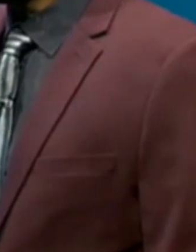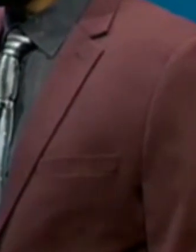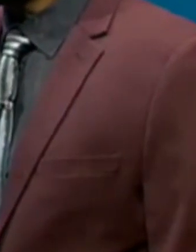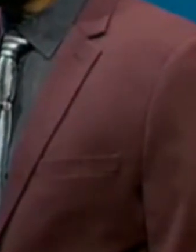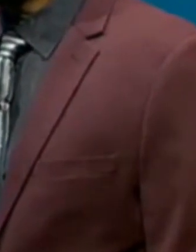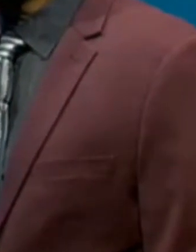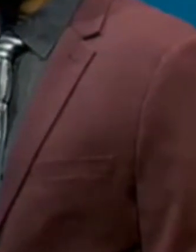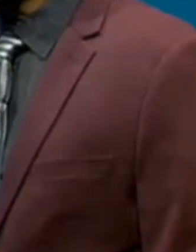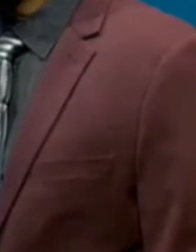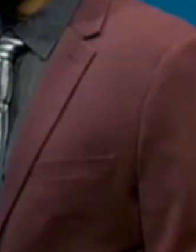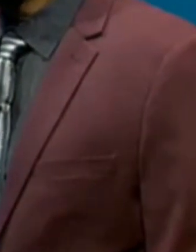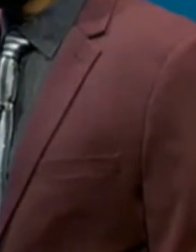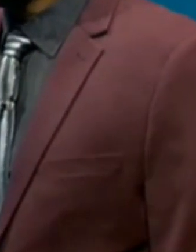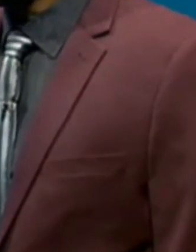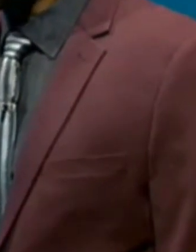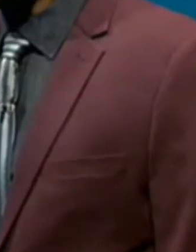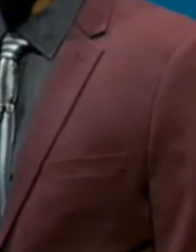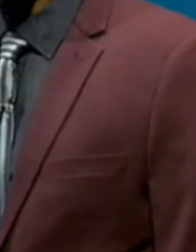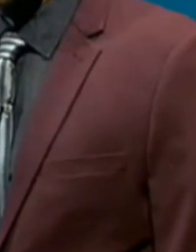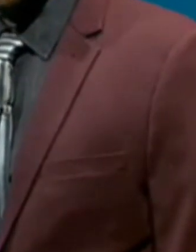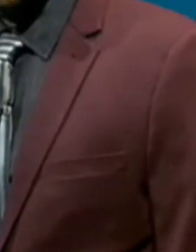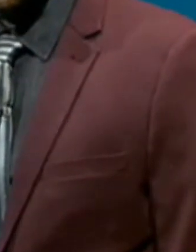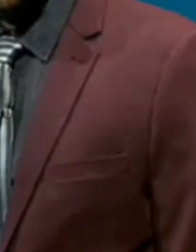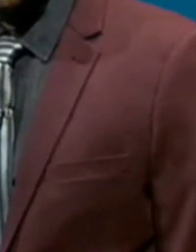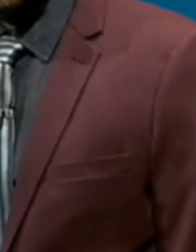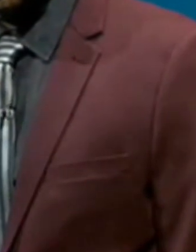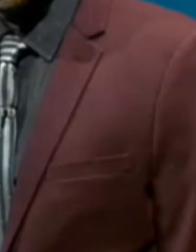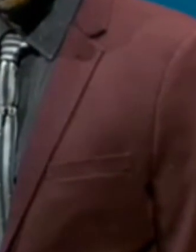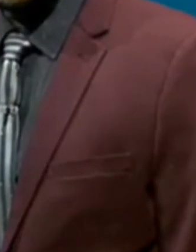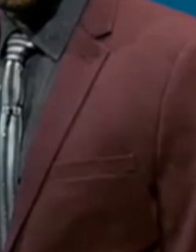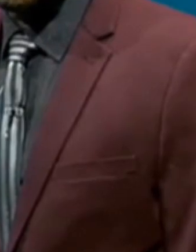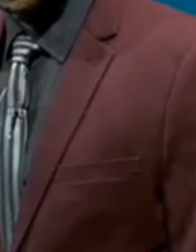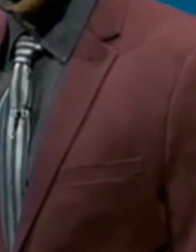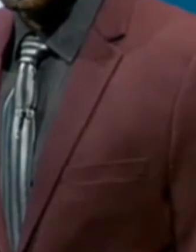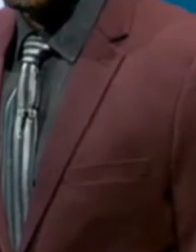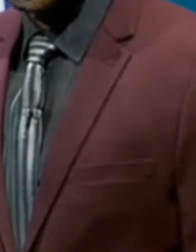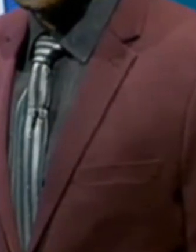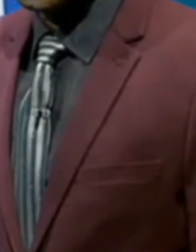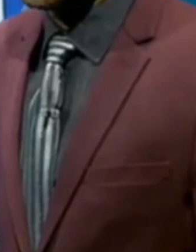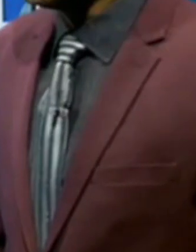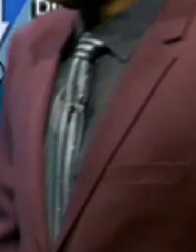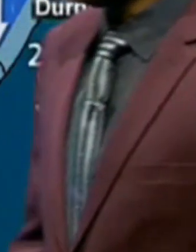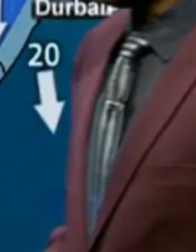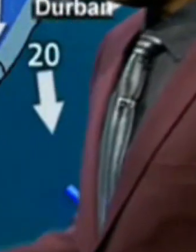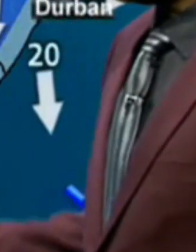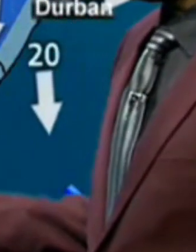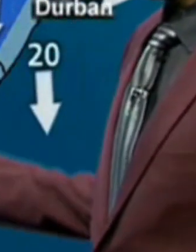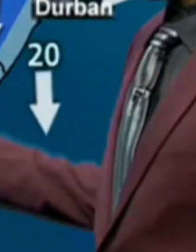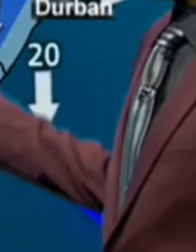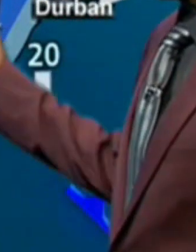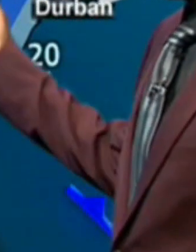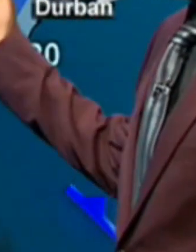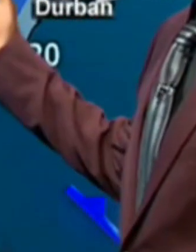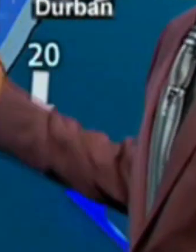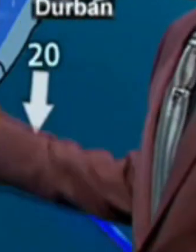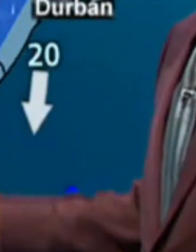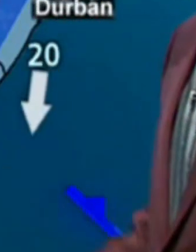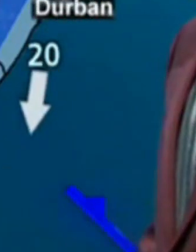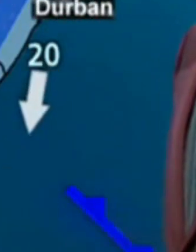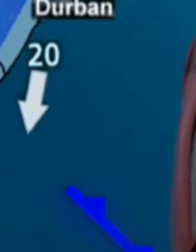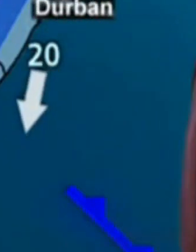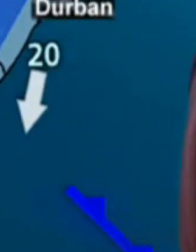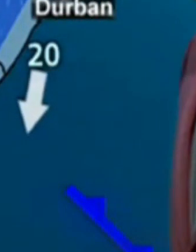go tsena bela ka Kapa Leboa go laetša gabotse na fela go tabe go le borutho ebile go fiša ka dikarolong tše itšeng wena le go ka dikarolong tša ka KwaZulu Natal re bona